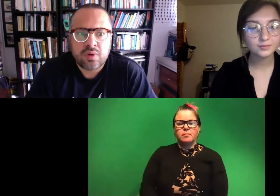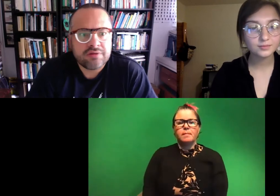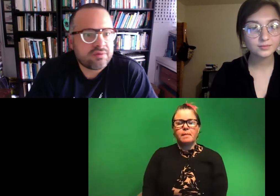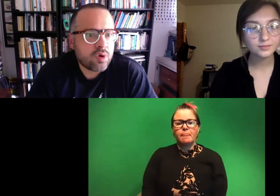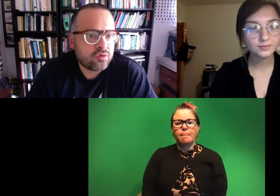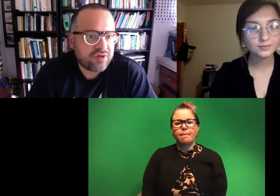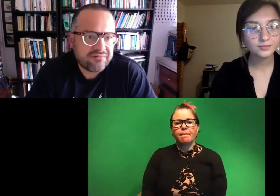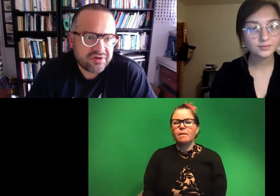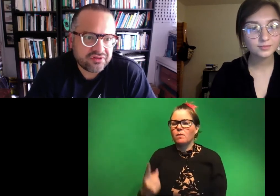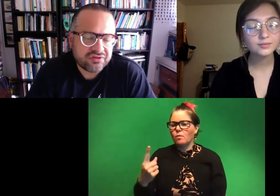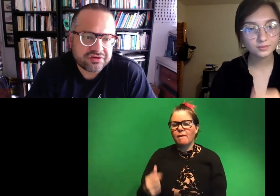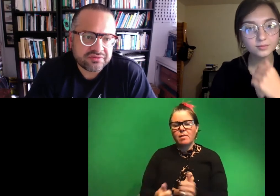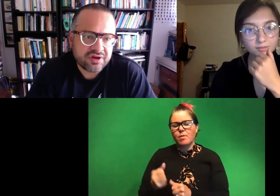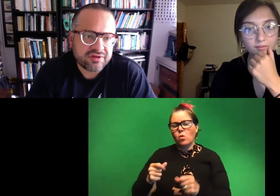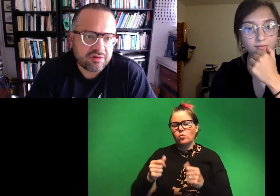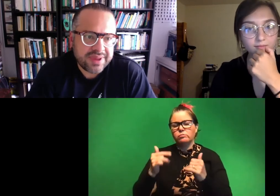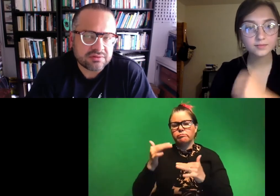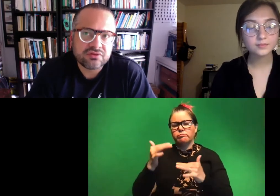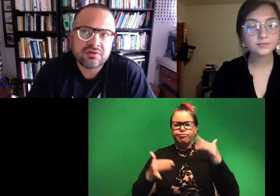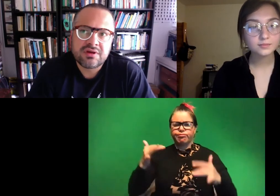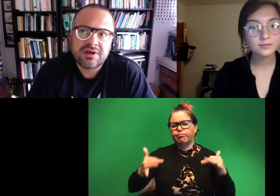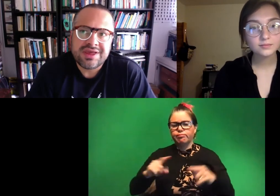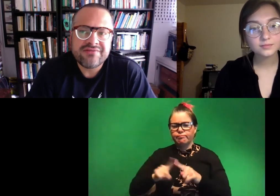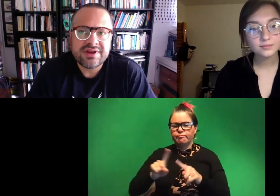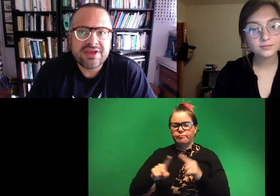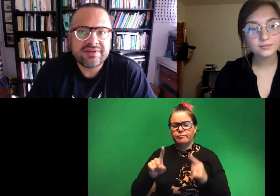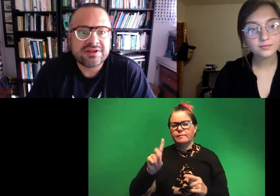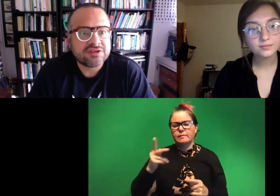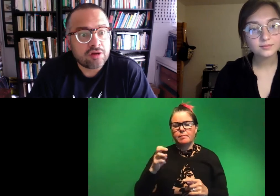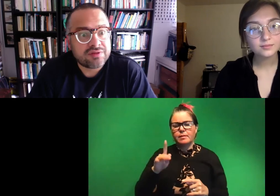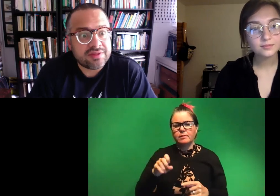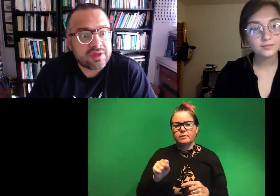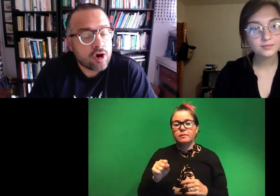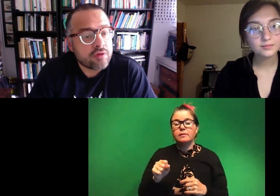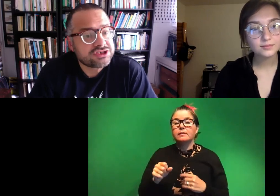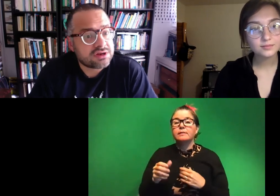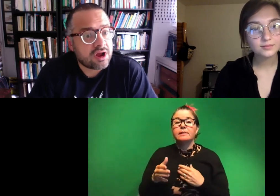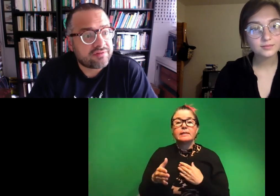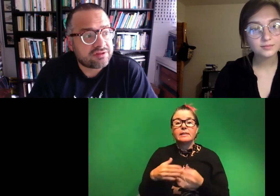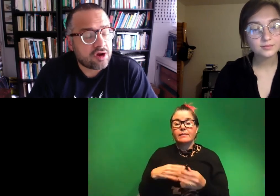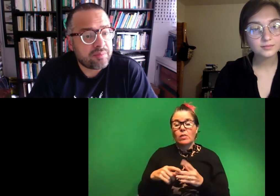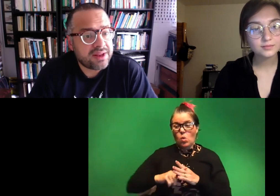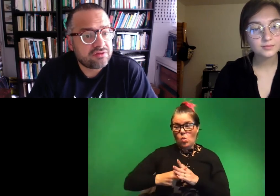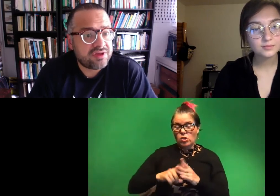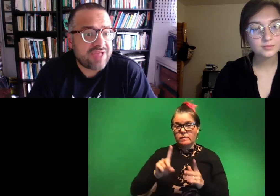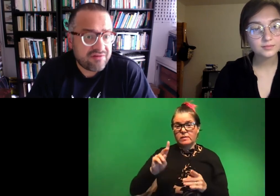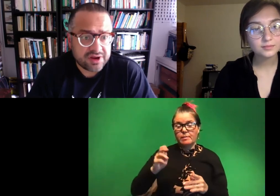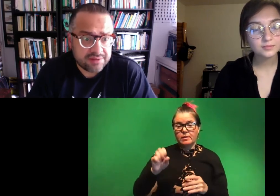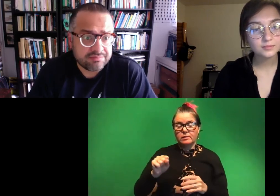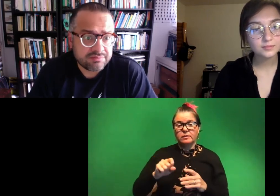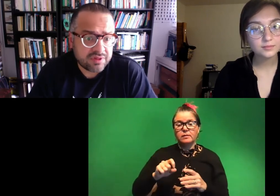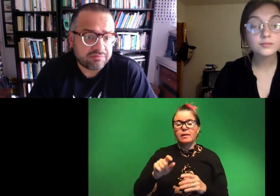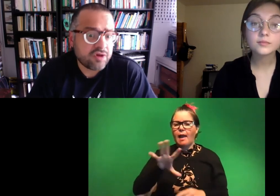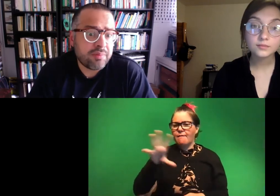That is one of the most diverse in terms of dung beetles. Even the dung, the origin of the dung beetles is